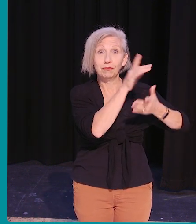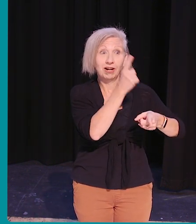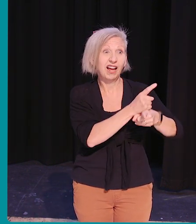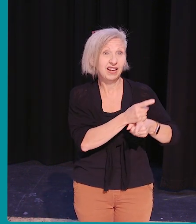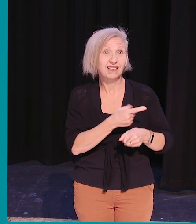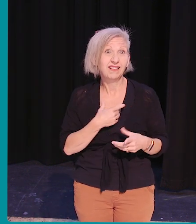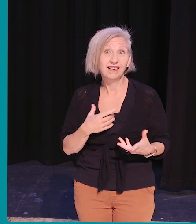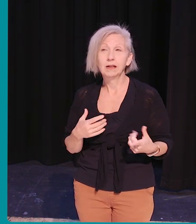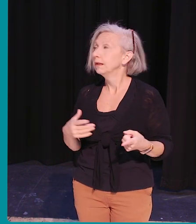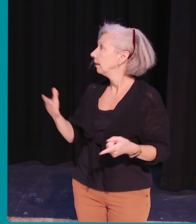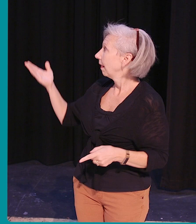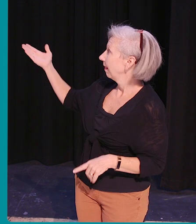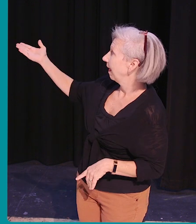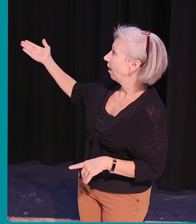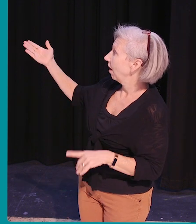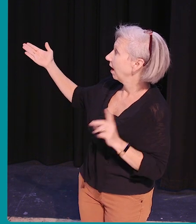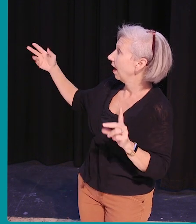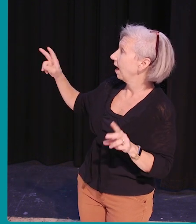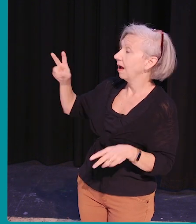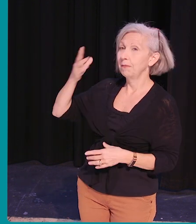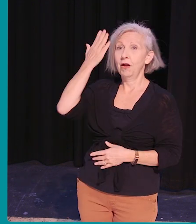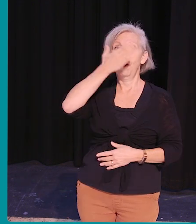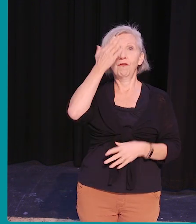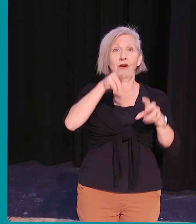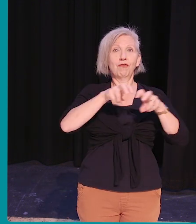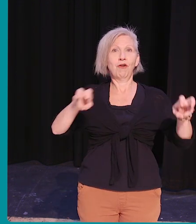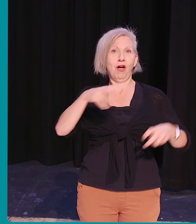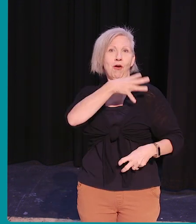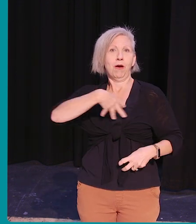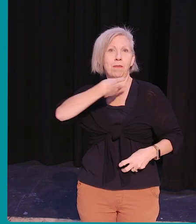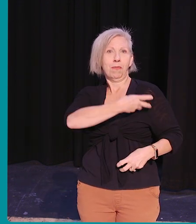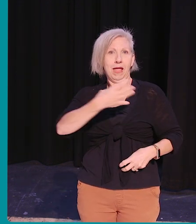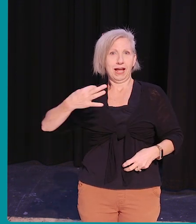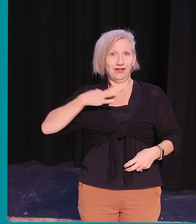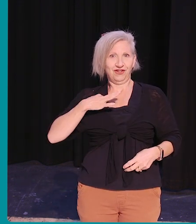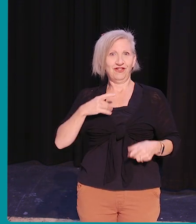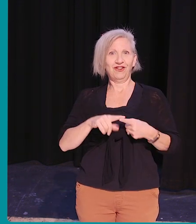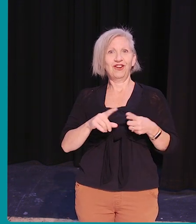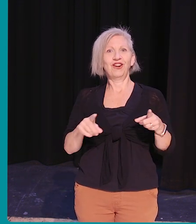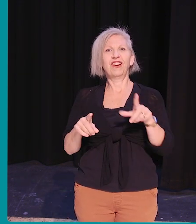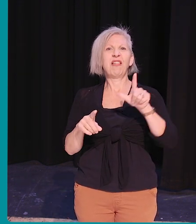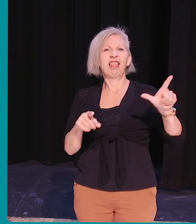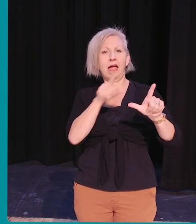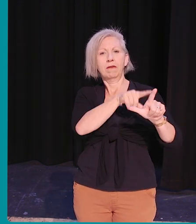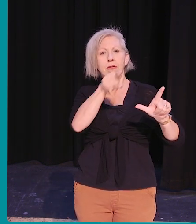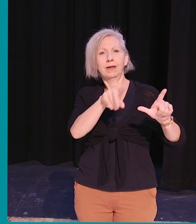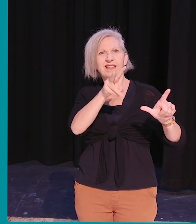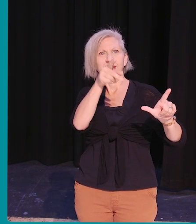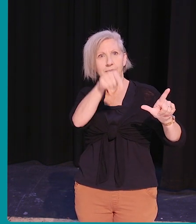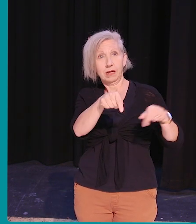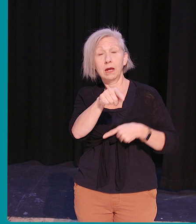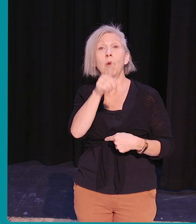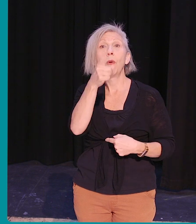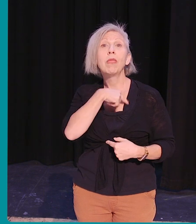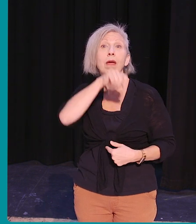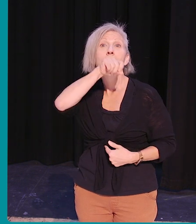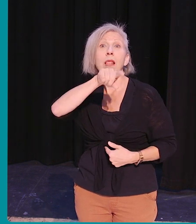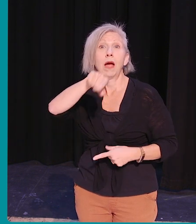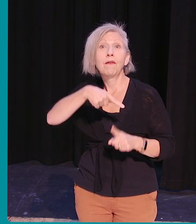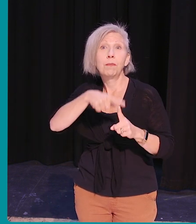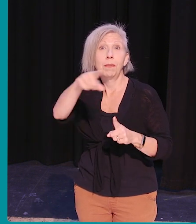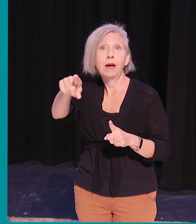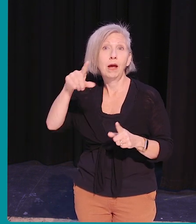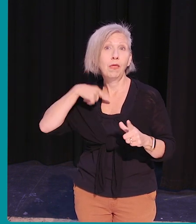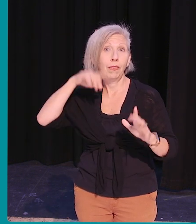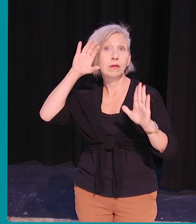Okay, so there I am, second from the left, front row, rocking the plaid, looking sharp. But one of the things that I love about this photo, right,